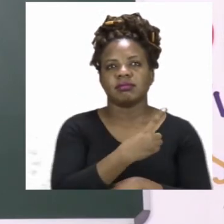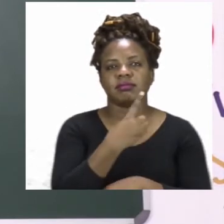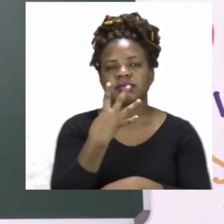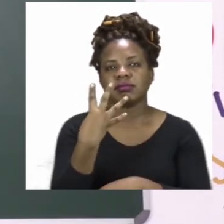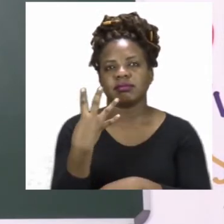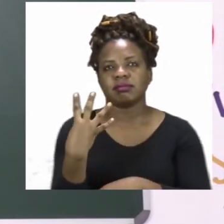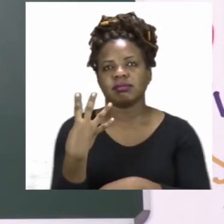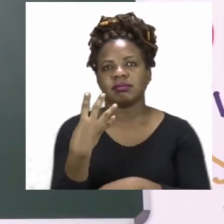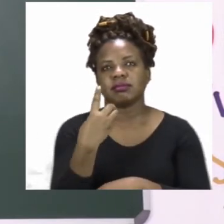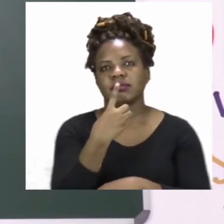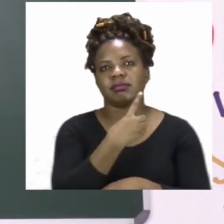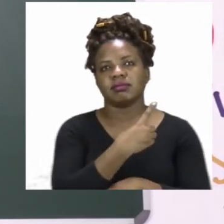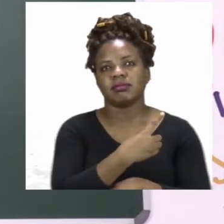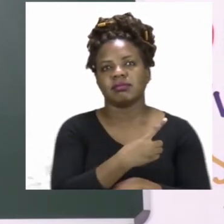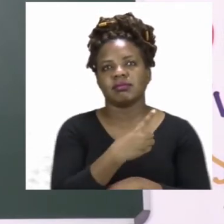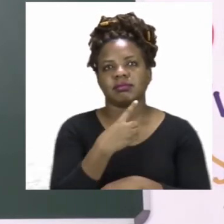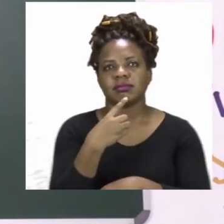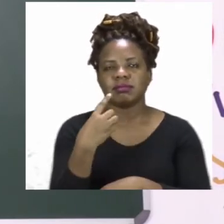14,